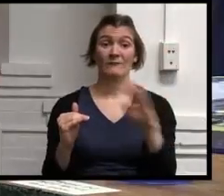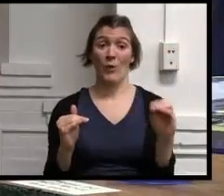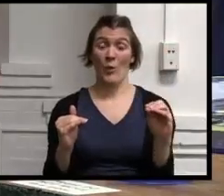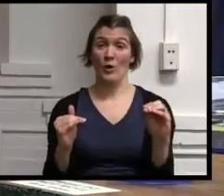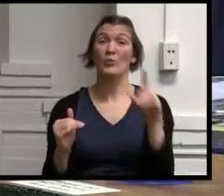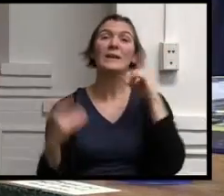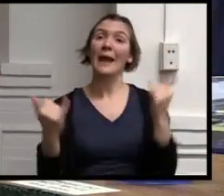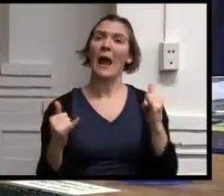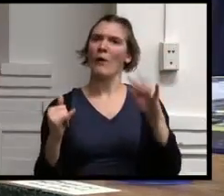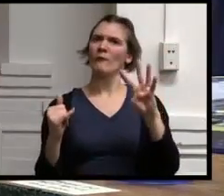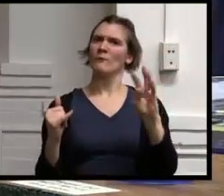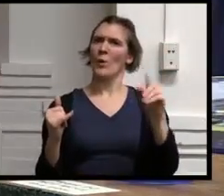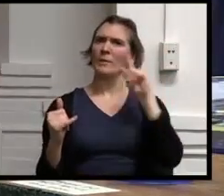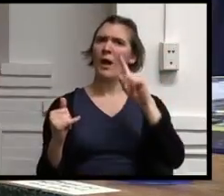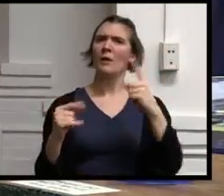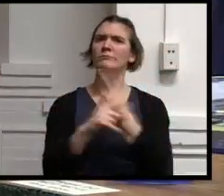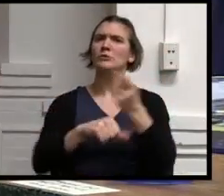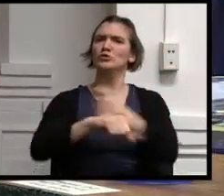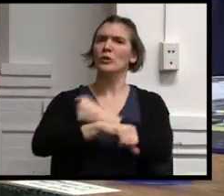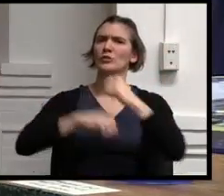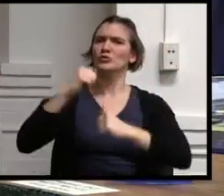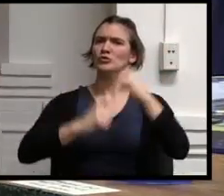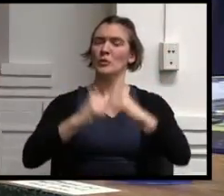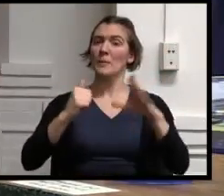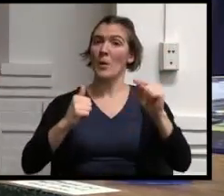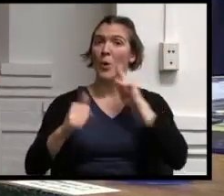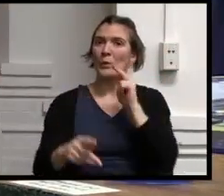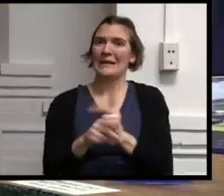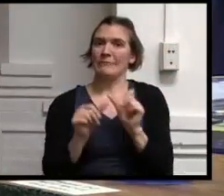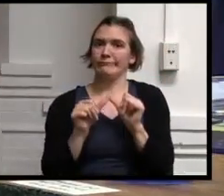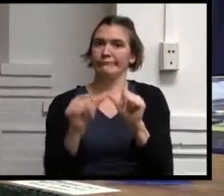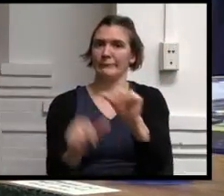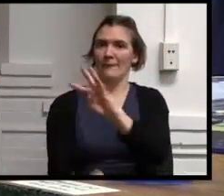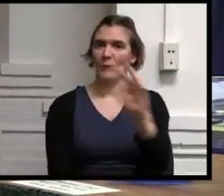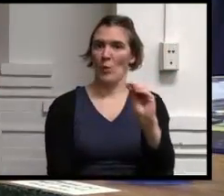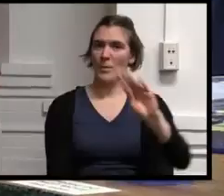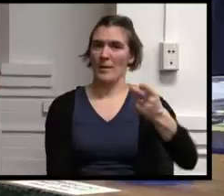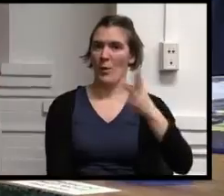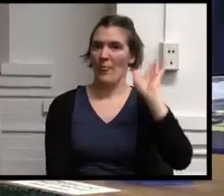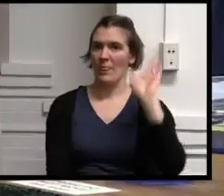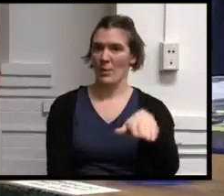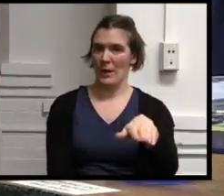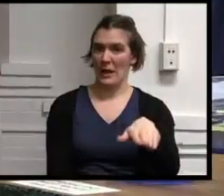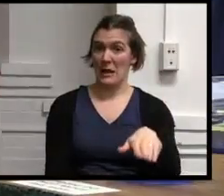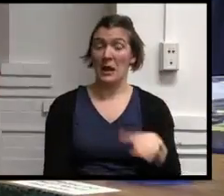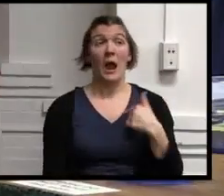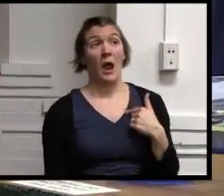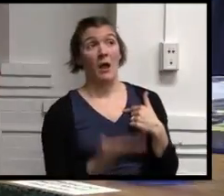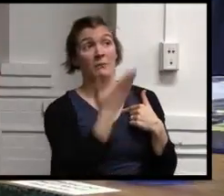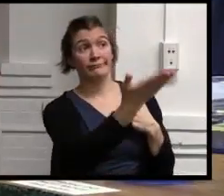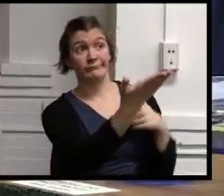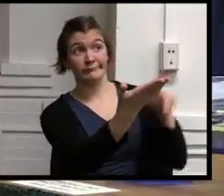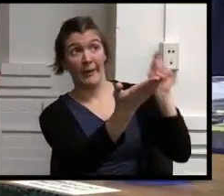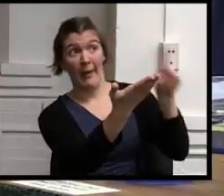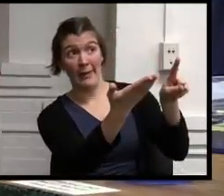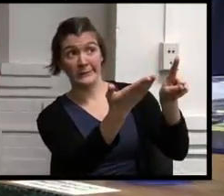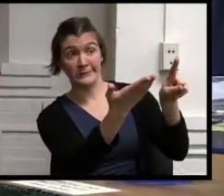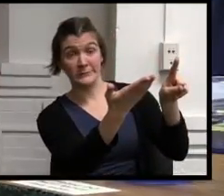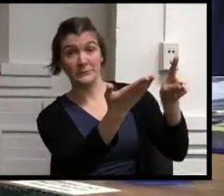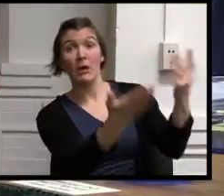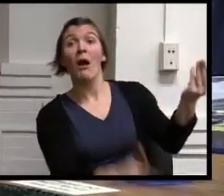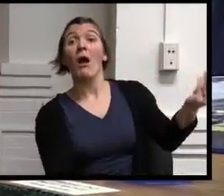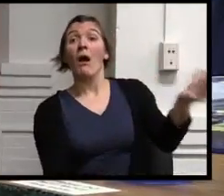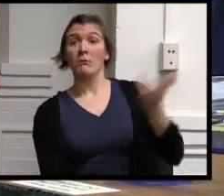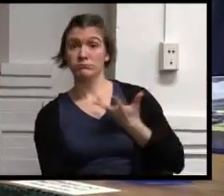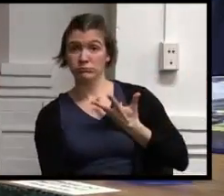of the I-91 bridge is finished. You approved that we make that request. I did make that request, and I've received a